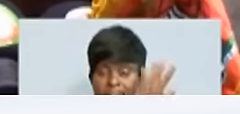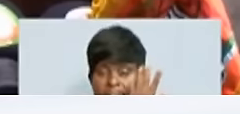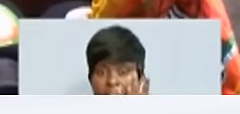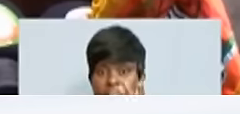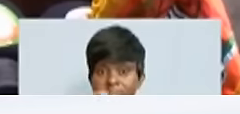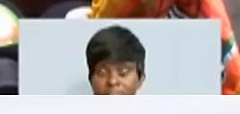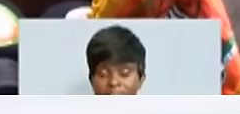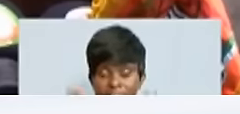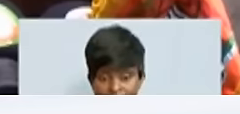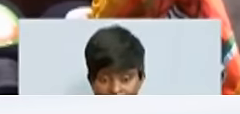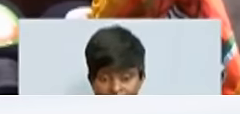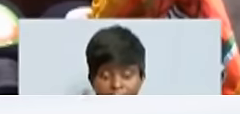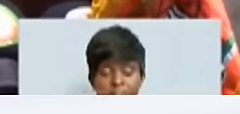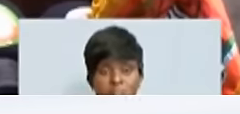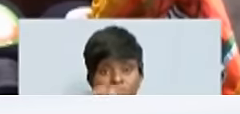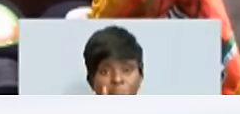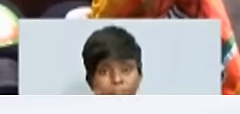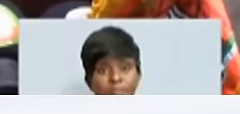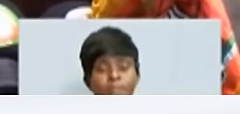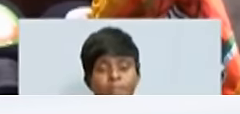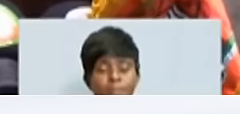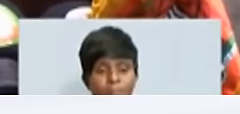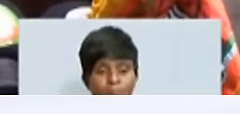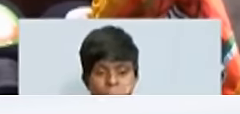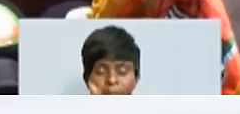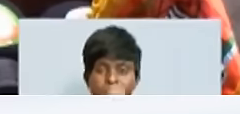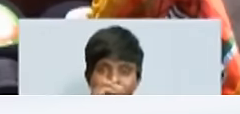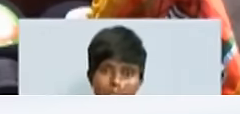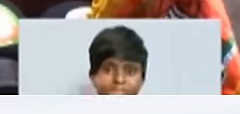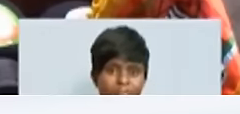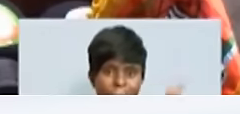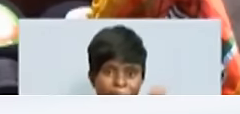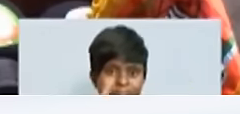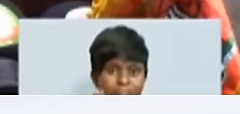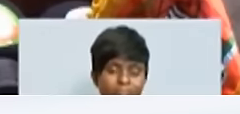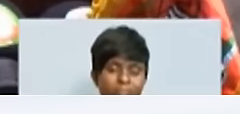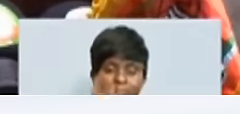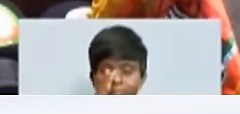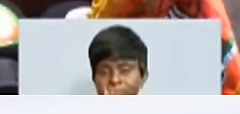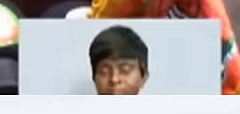adoption of these technologies to mitigate the impact of climate change.